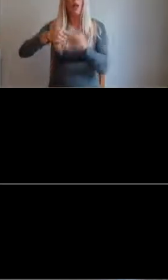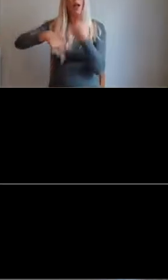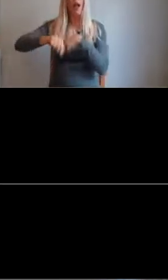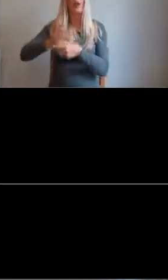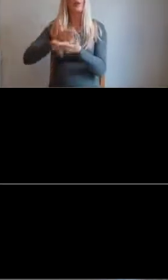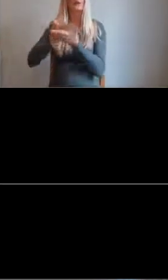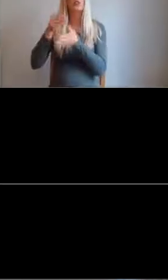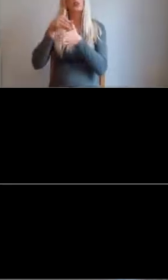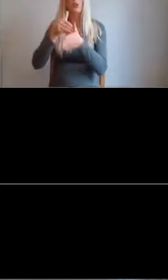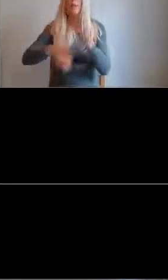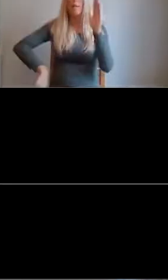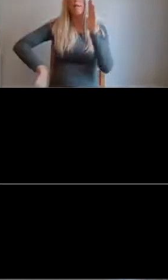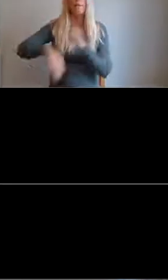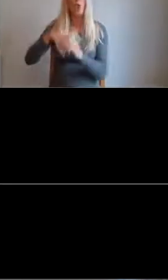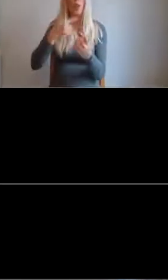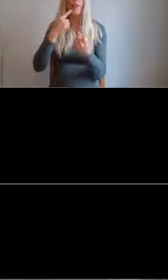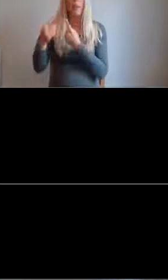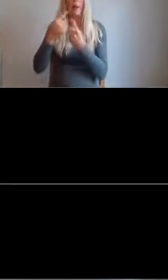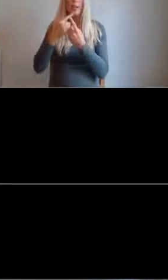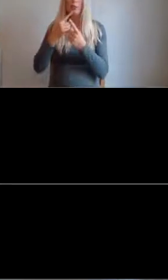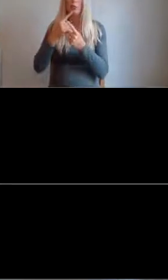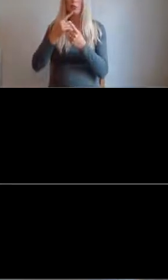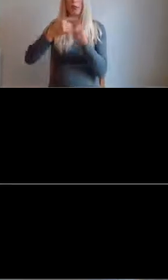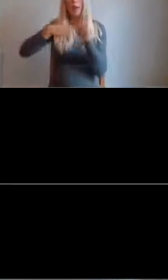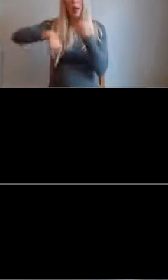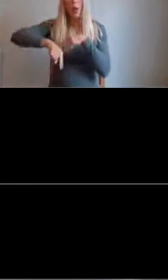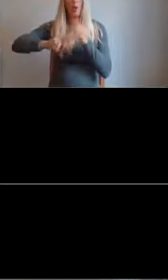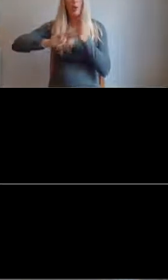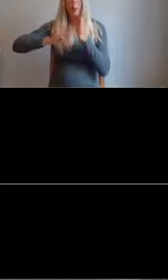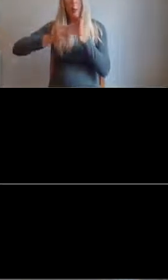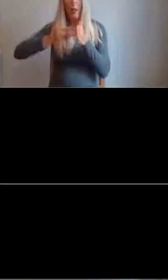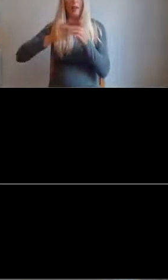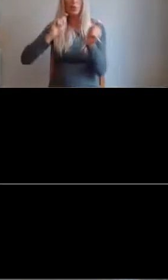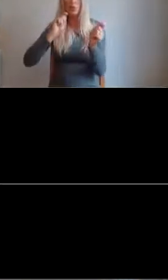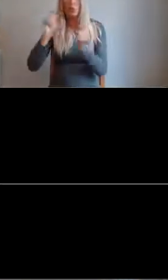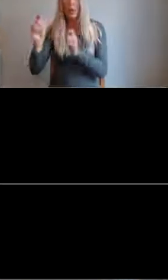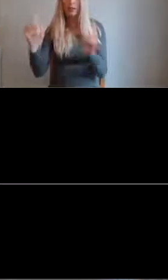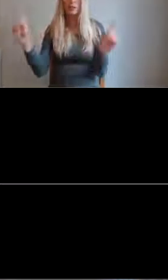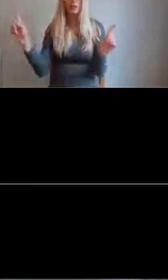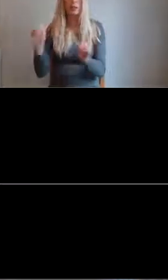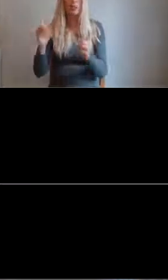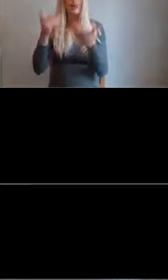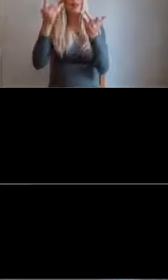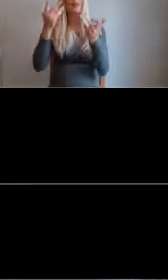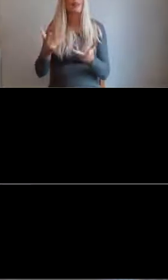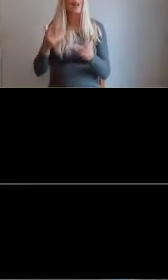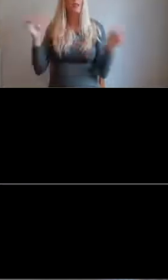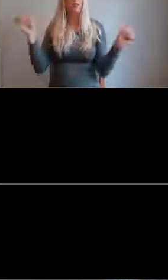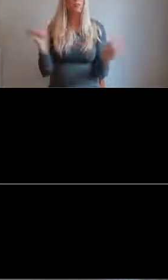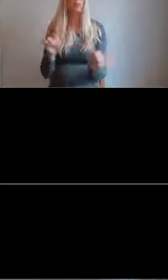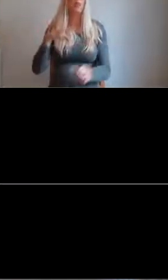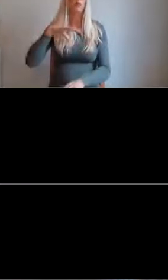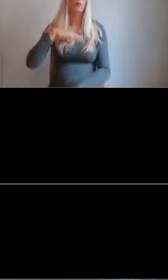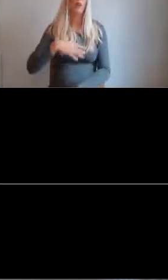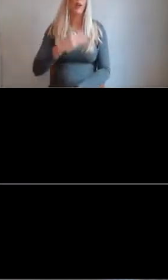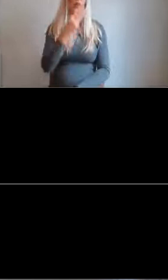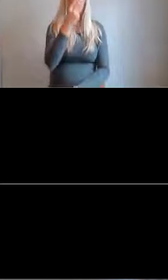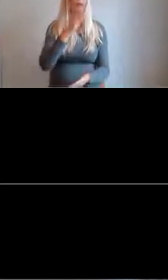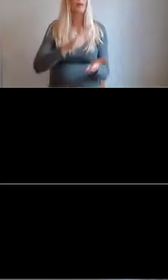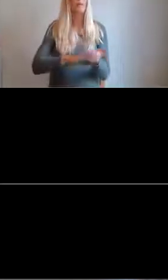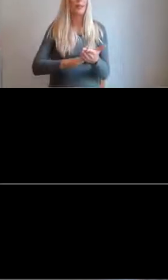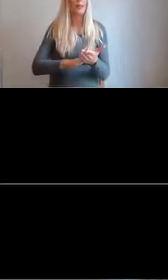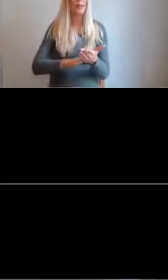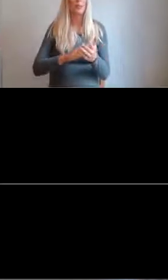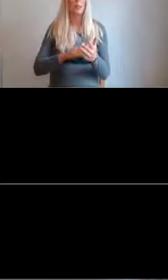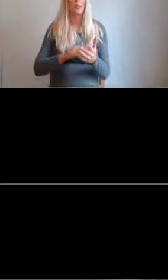of other consultation materials and maps, etc. Okay, we're going to take a short break now for 3 minutes, and we'll be